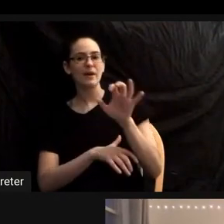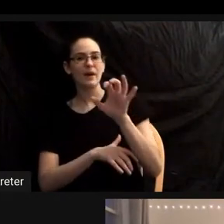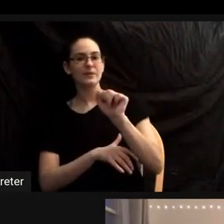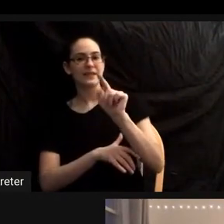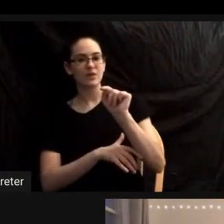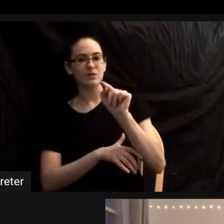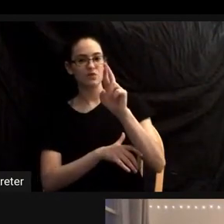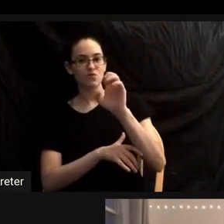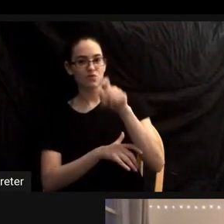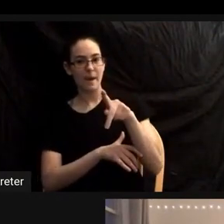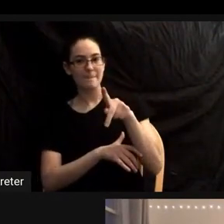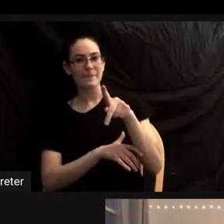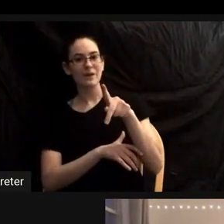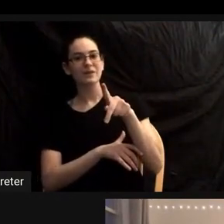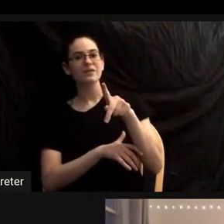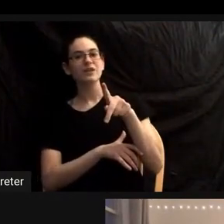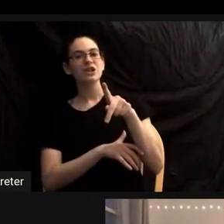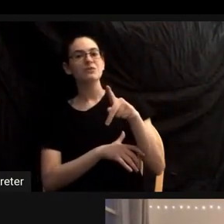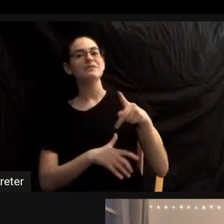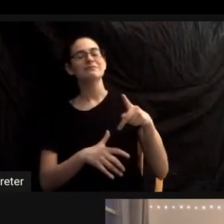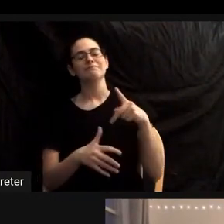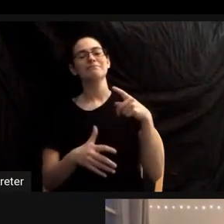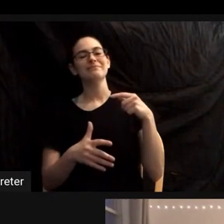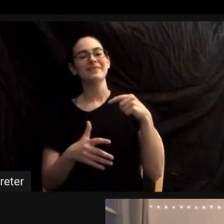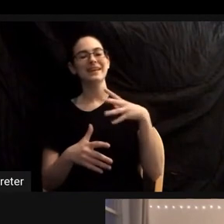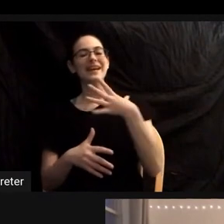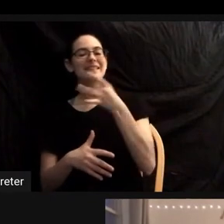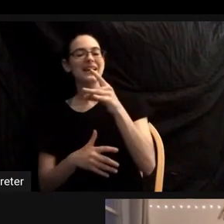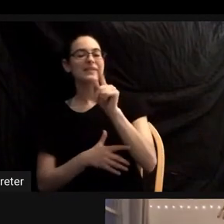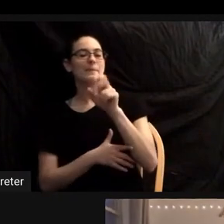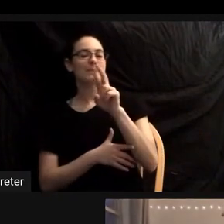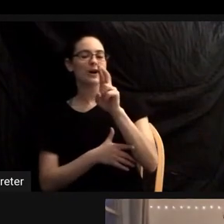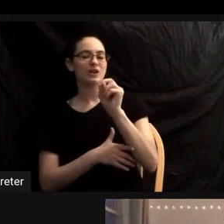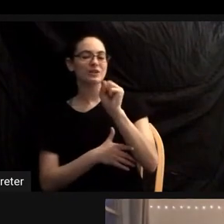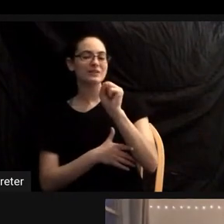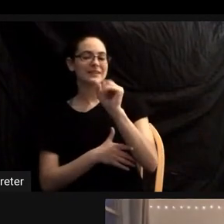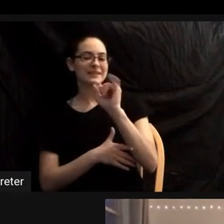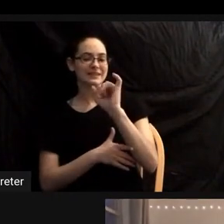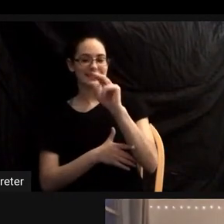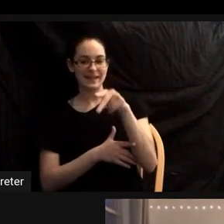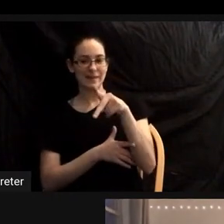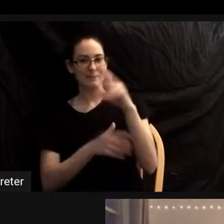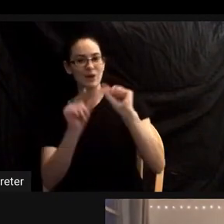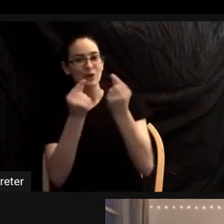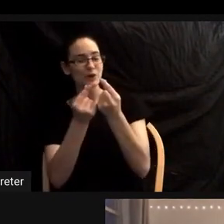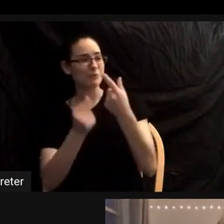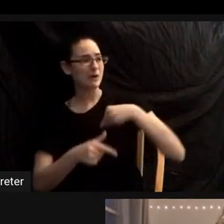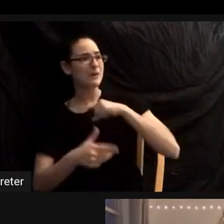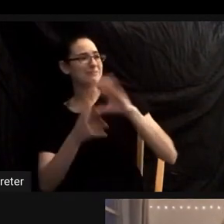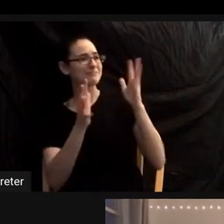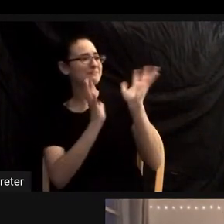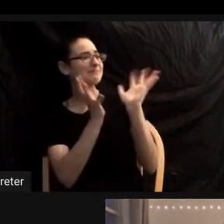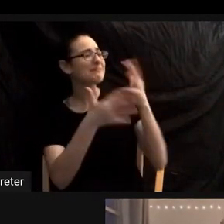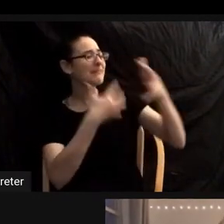about how she was such a big fan of the Parsnipship. I'm just like, well, I know Iyvon, and we hang out, and it's whatever. We do hang out. We hang out